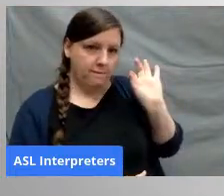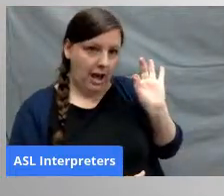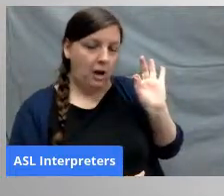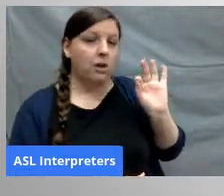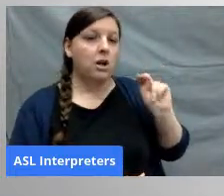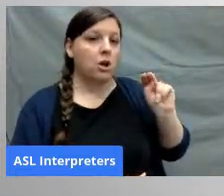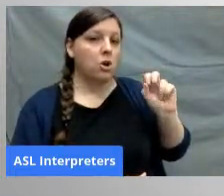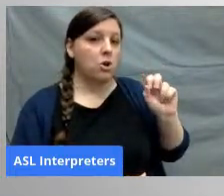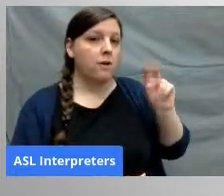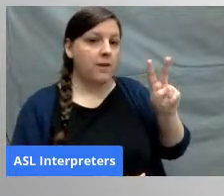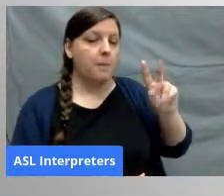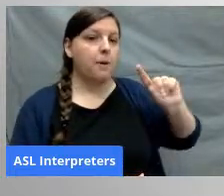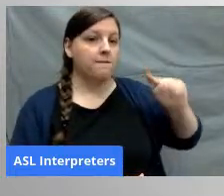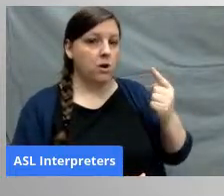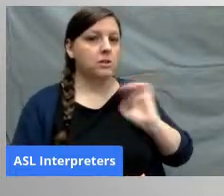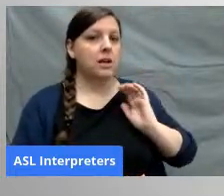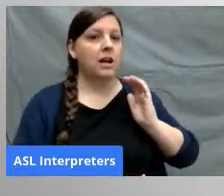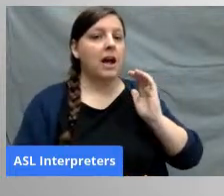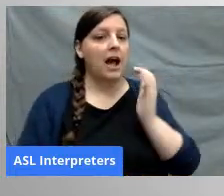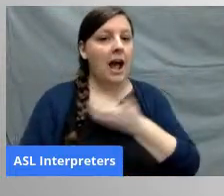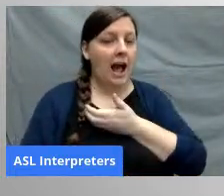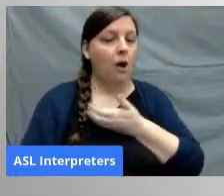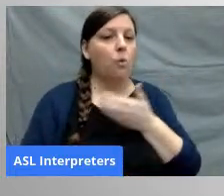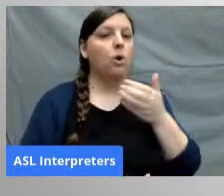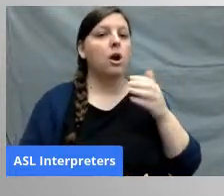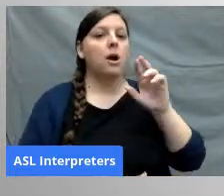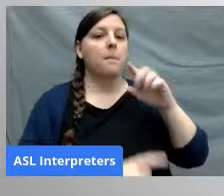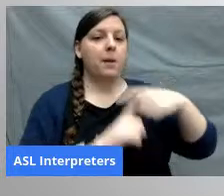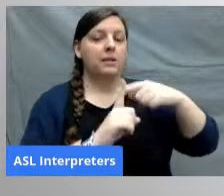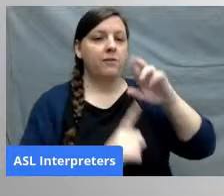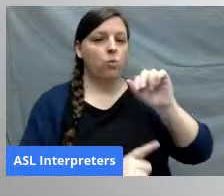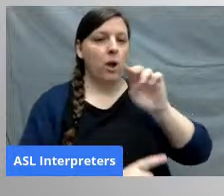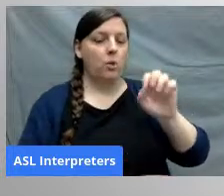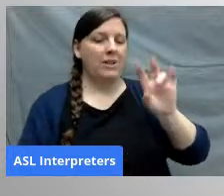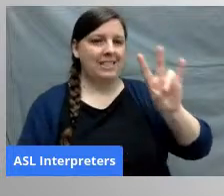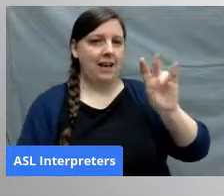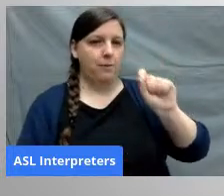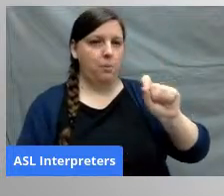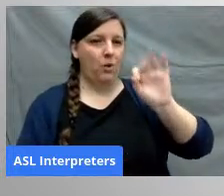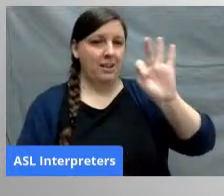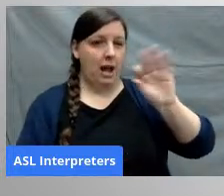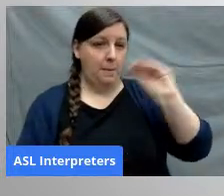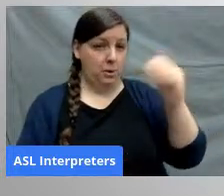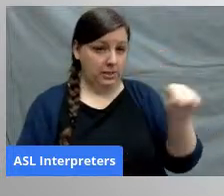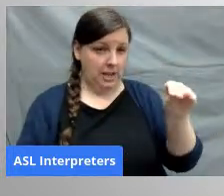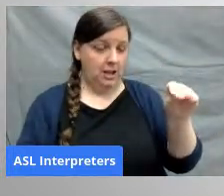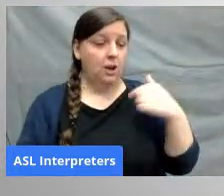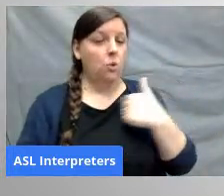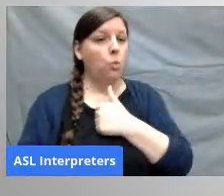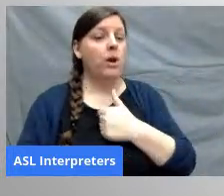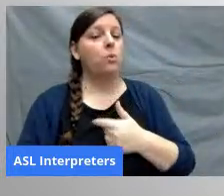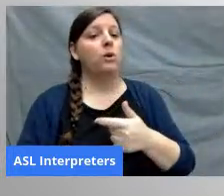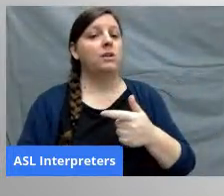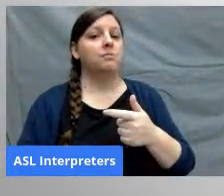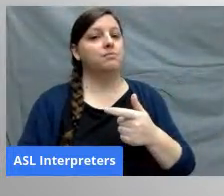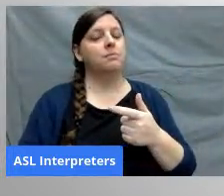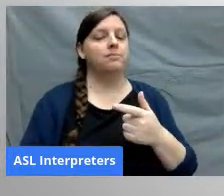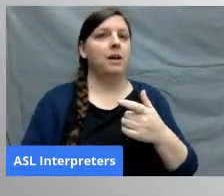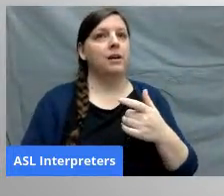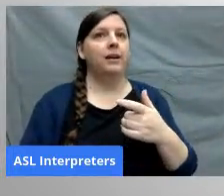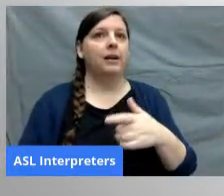was 7.9% in Clark County. We would like positivity rate to be less than